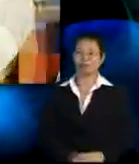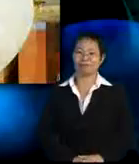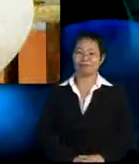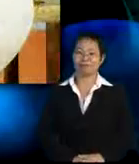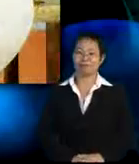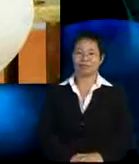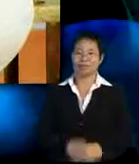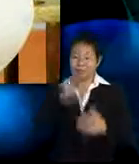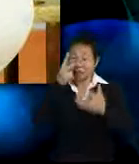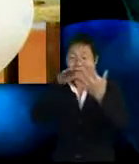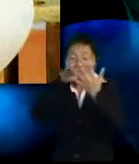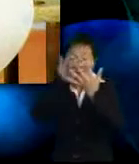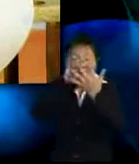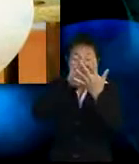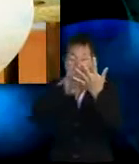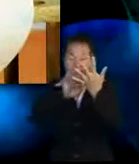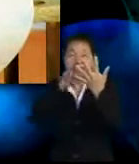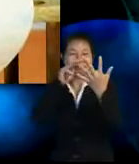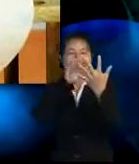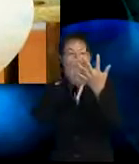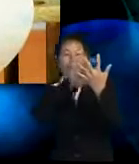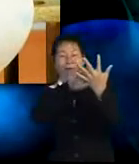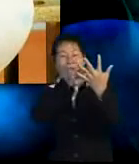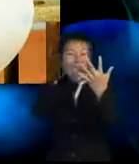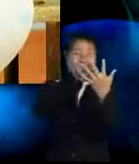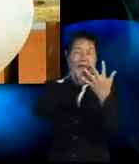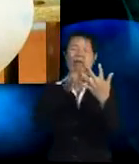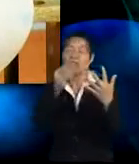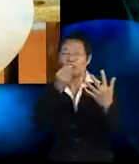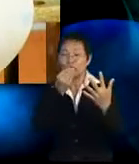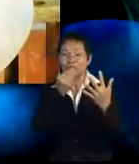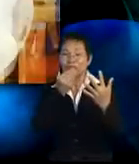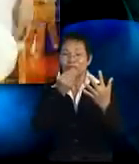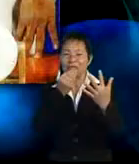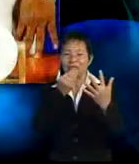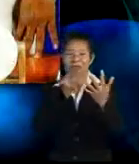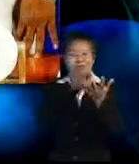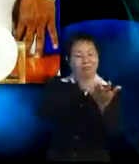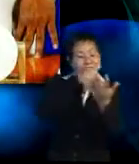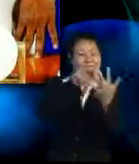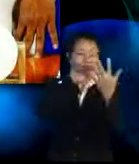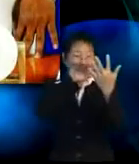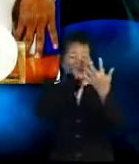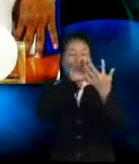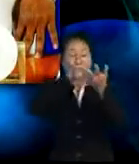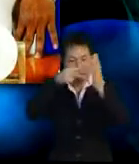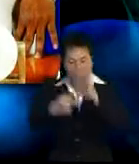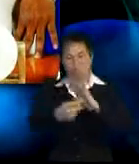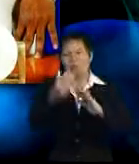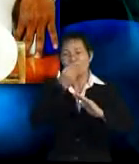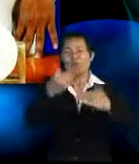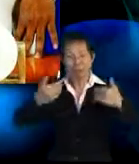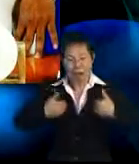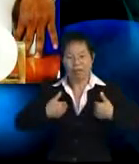A translucent spot is observed where the food sample is smeared. This means that the food